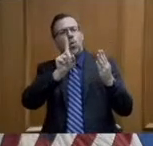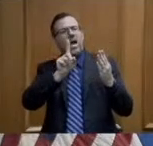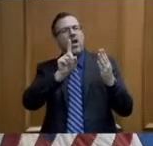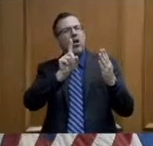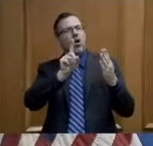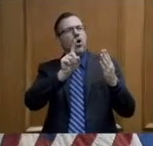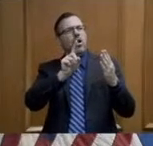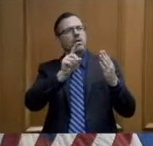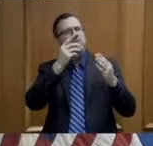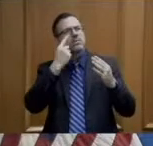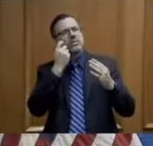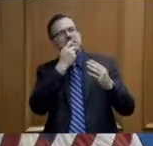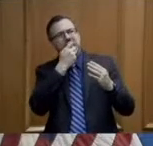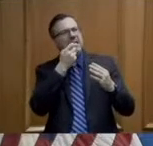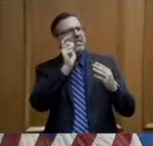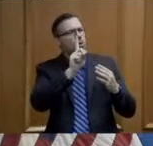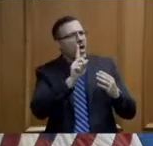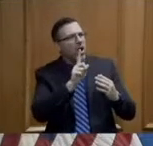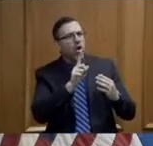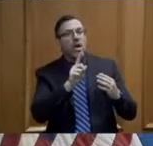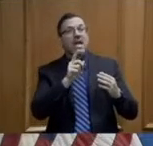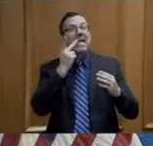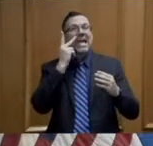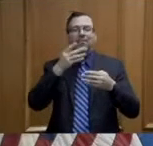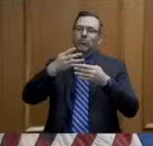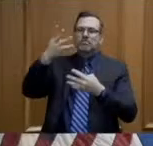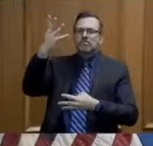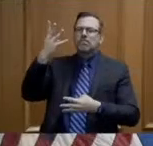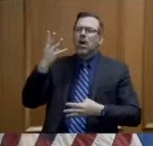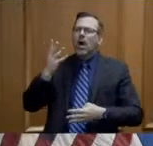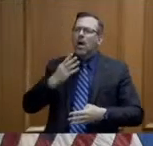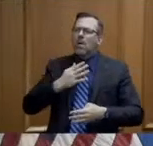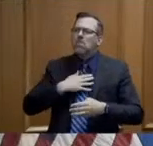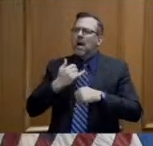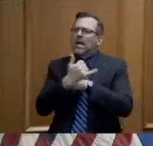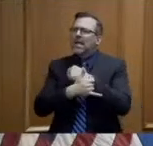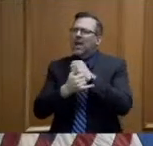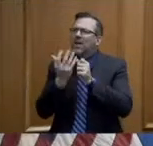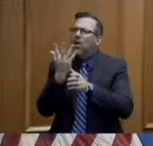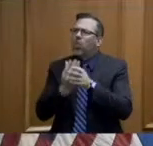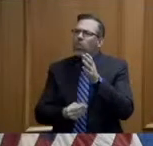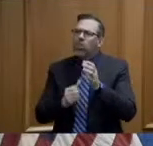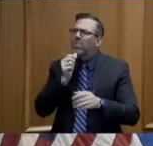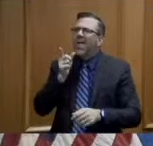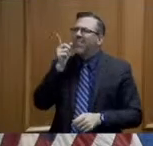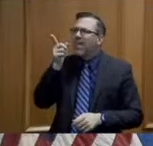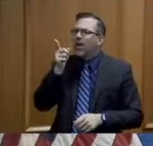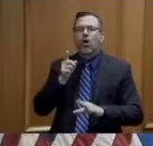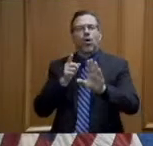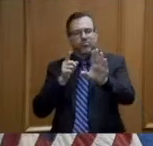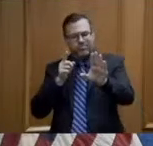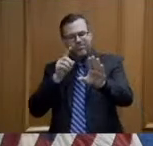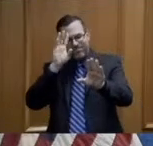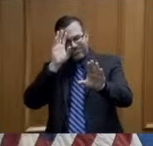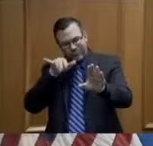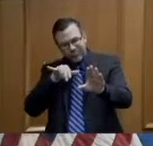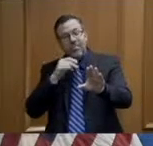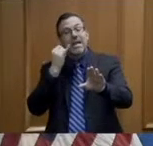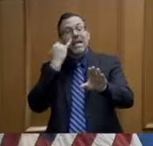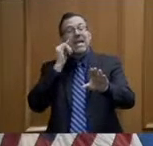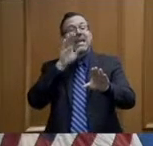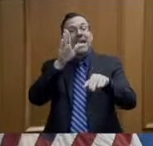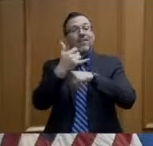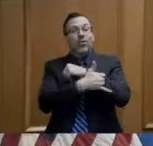on there, please know that we are trying to cover every corner of the state. If your area is not on the list this weekend,